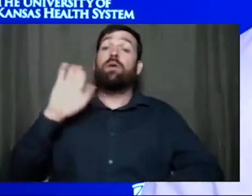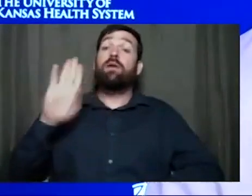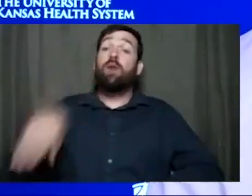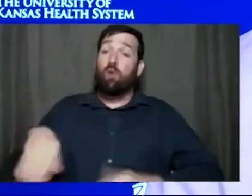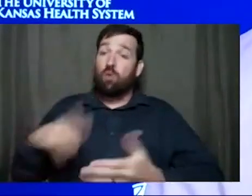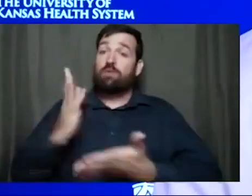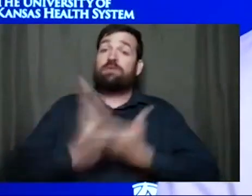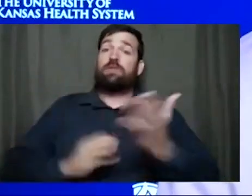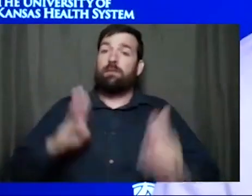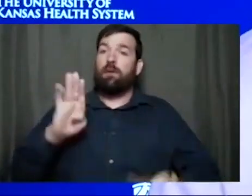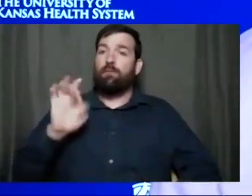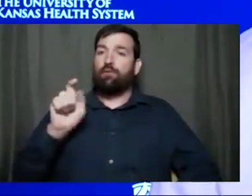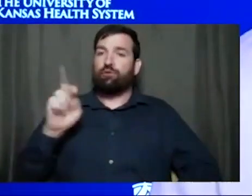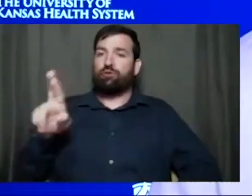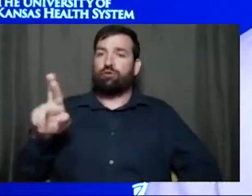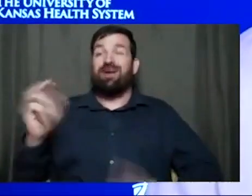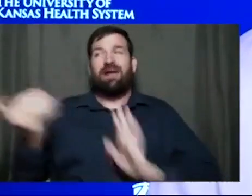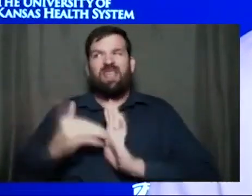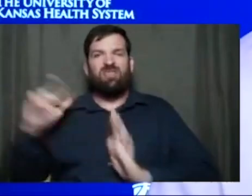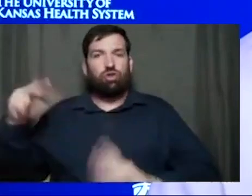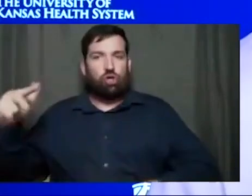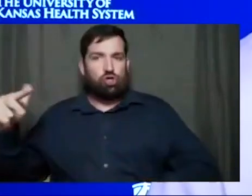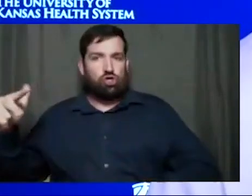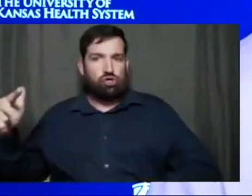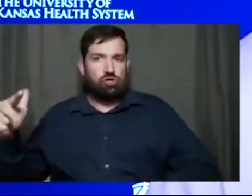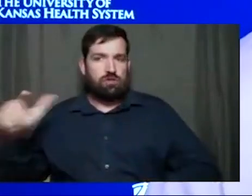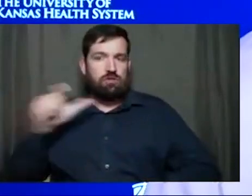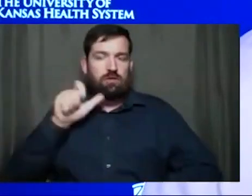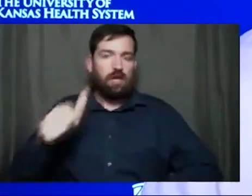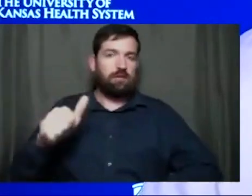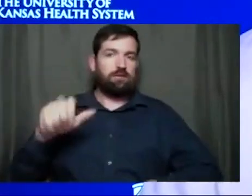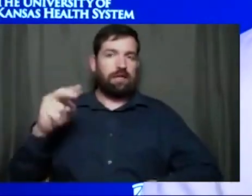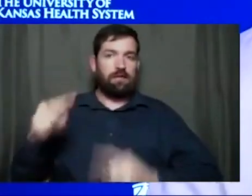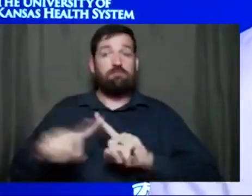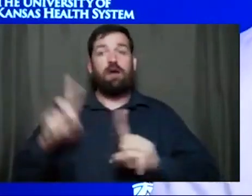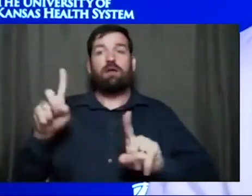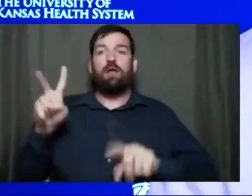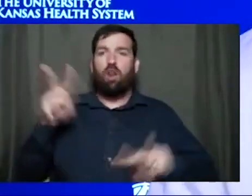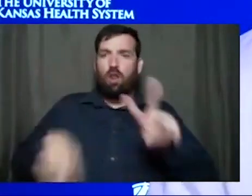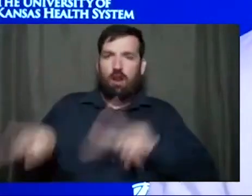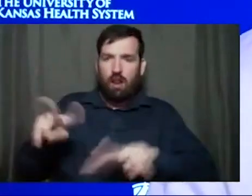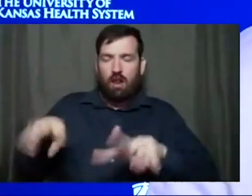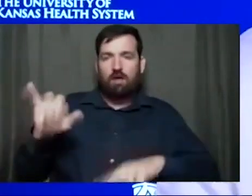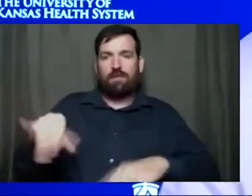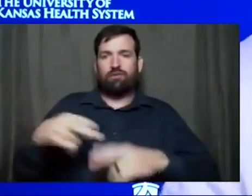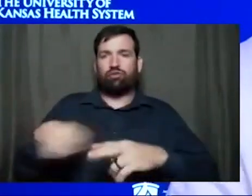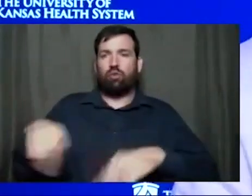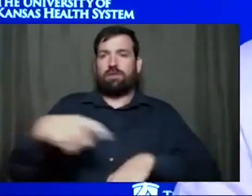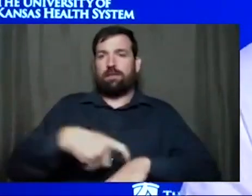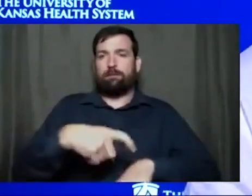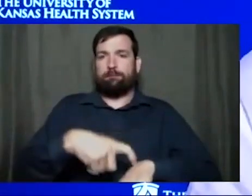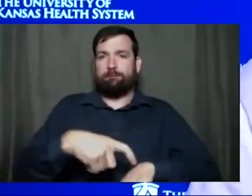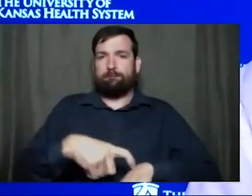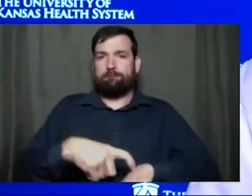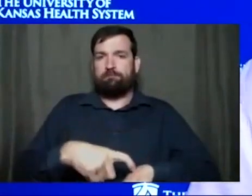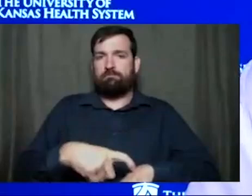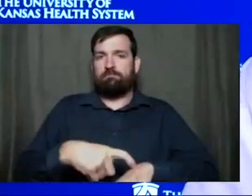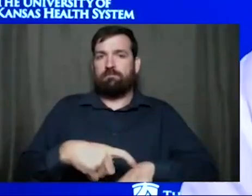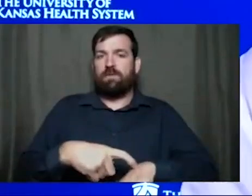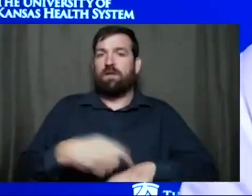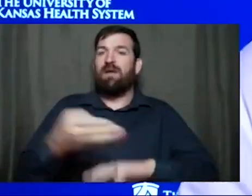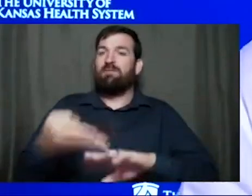this would be the third dose, not the second dose, but they actually looked within that short time period prior to that 2